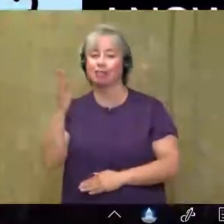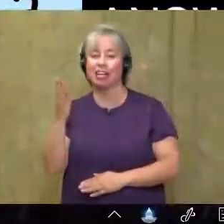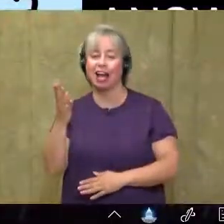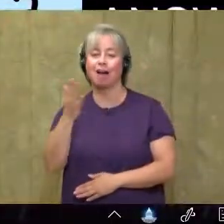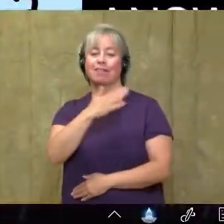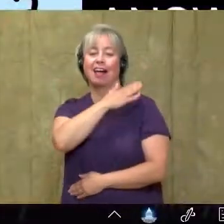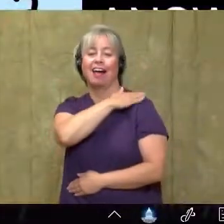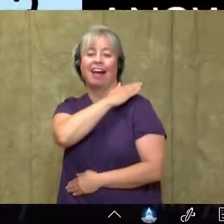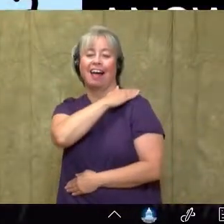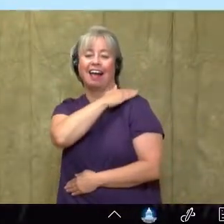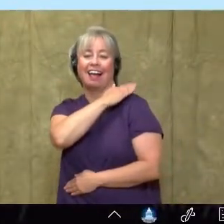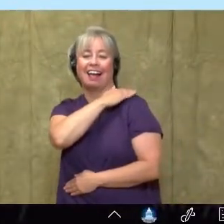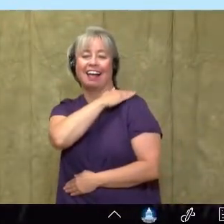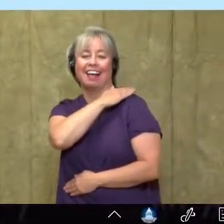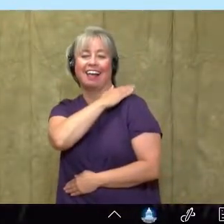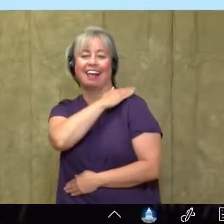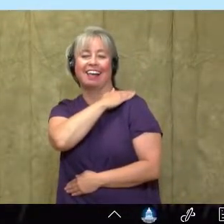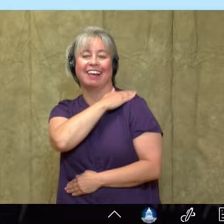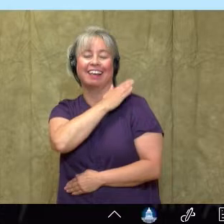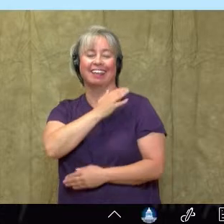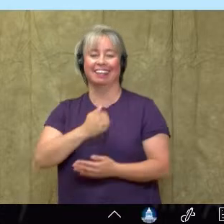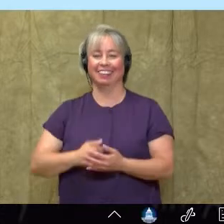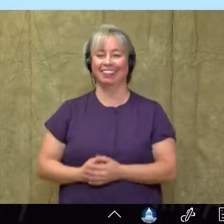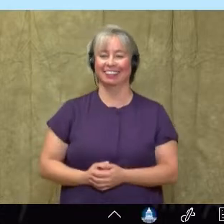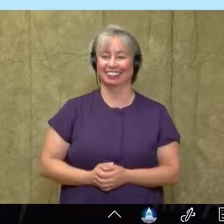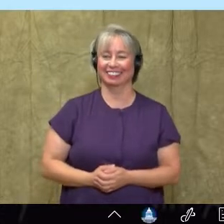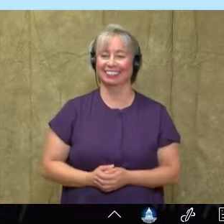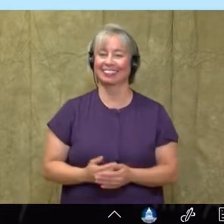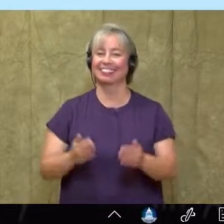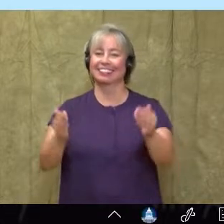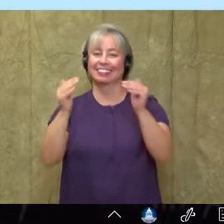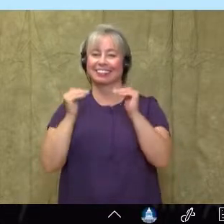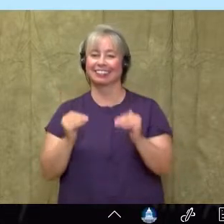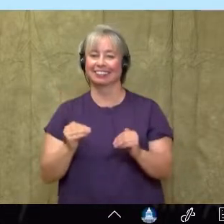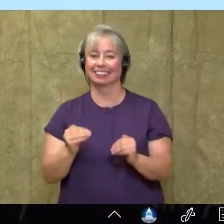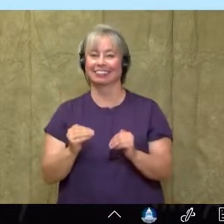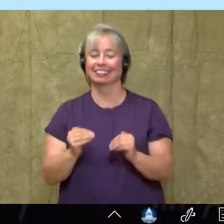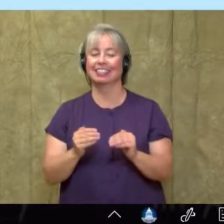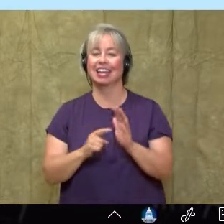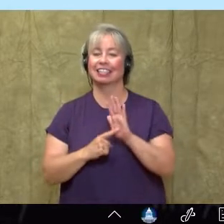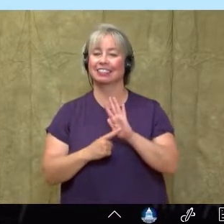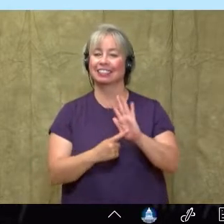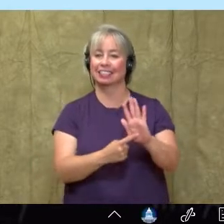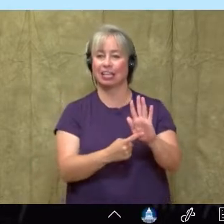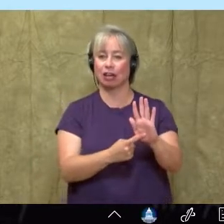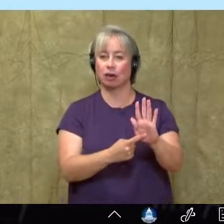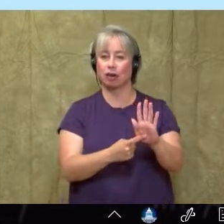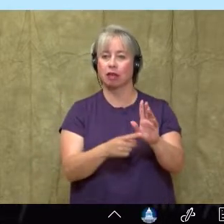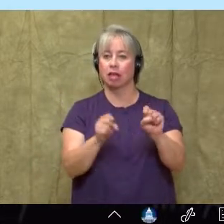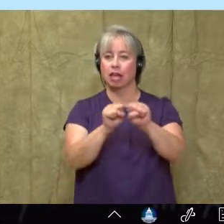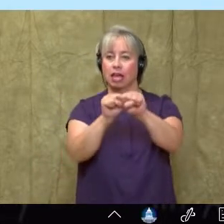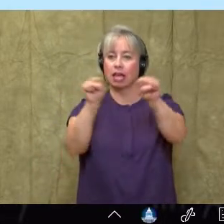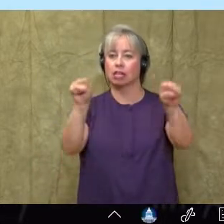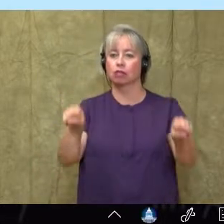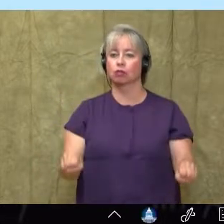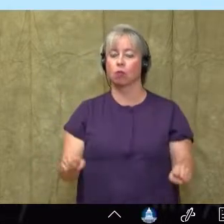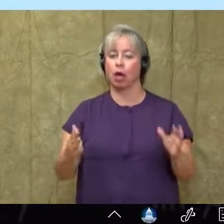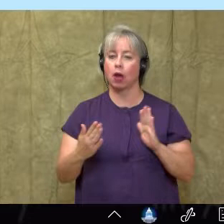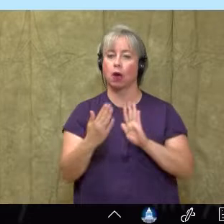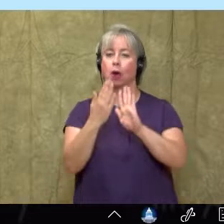yourself a hand on that one. Okay, next example. This is a square